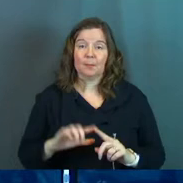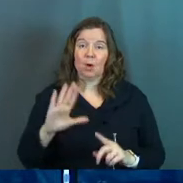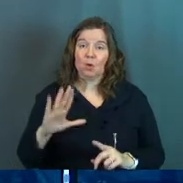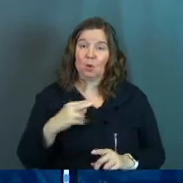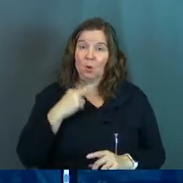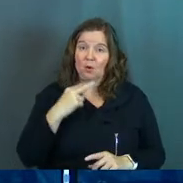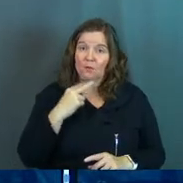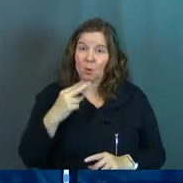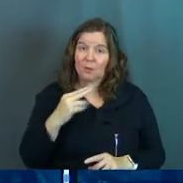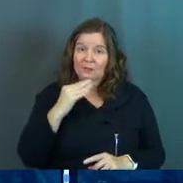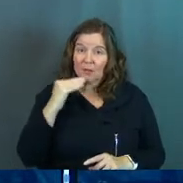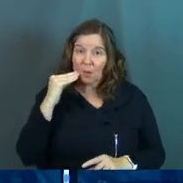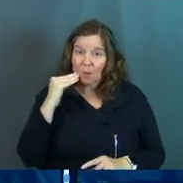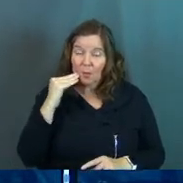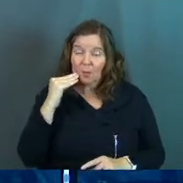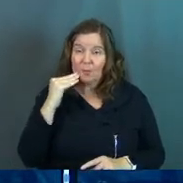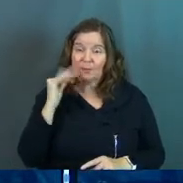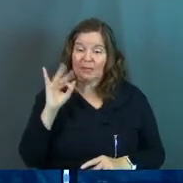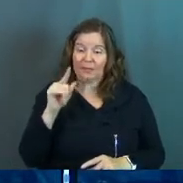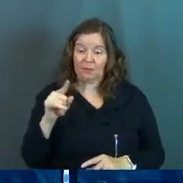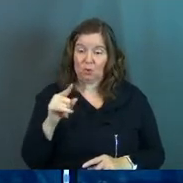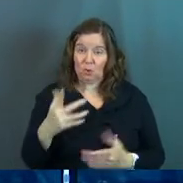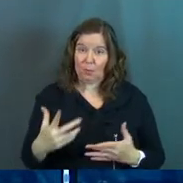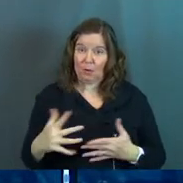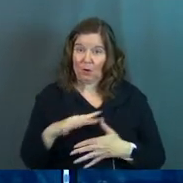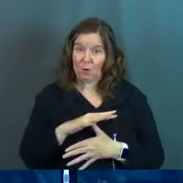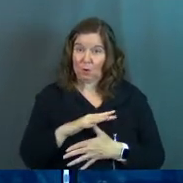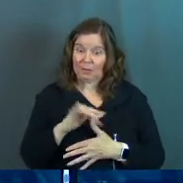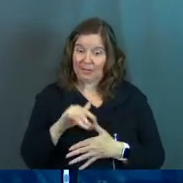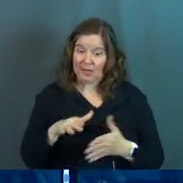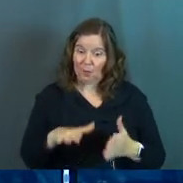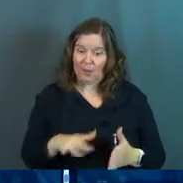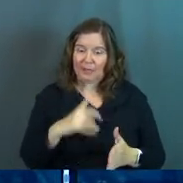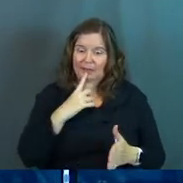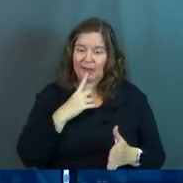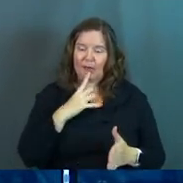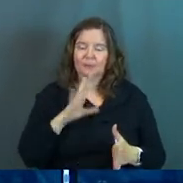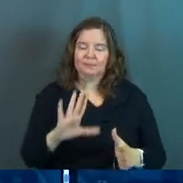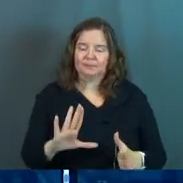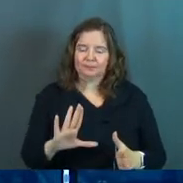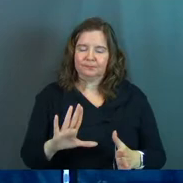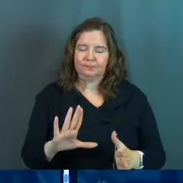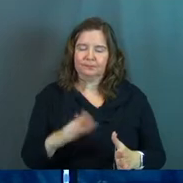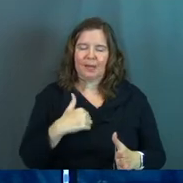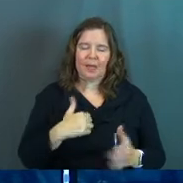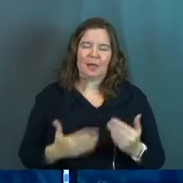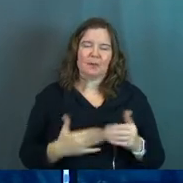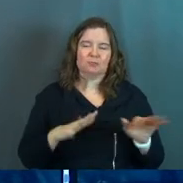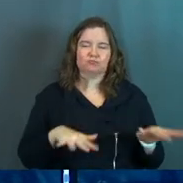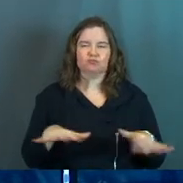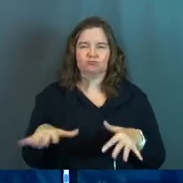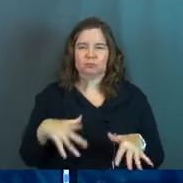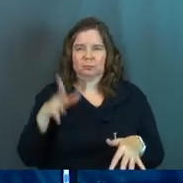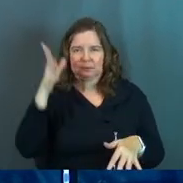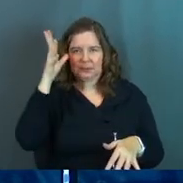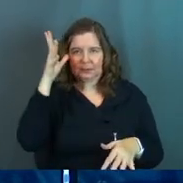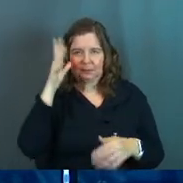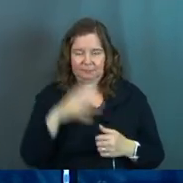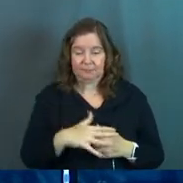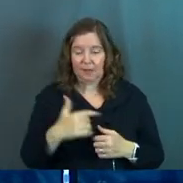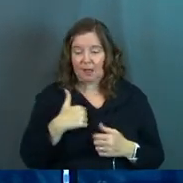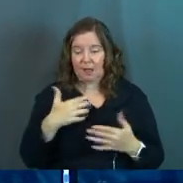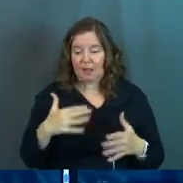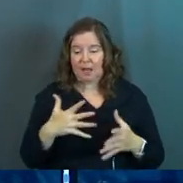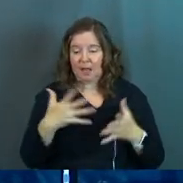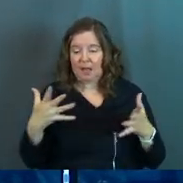your voice in the home, if you prioritize in that way and say, you know what? I'm an easygoing dad.